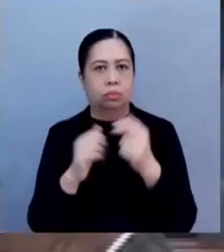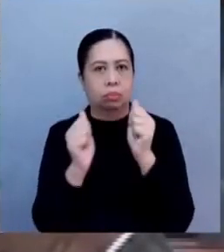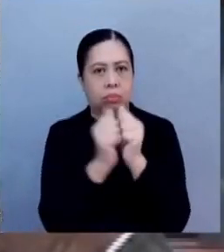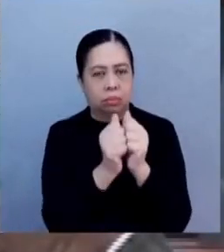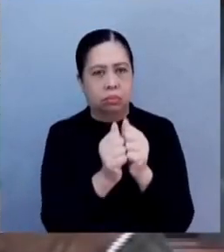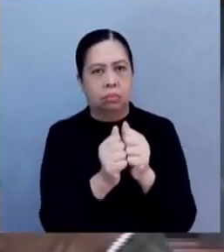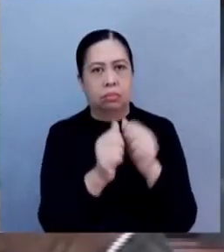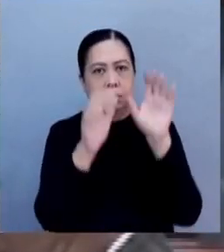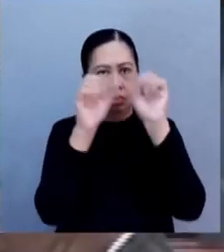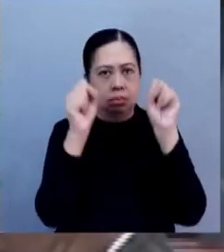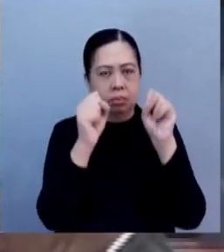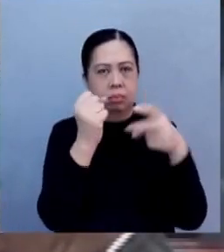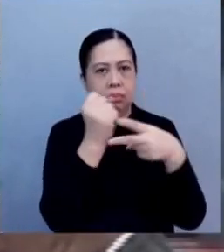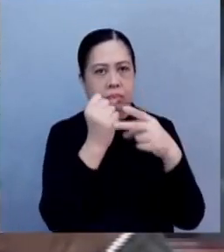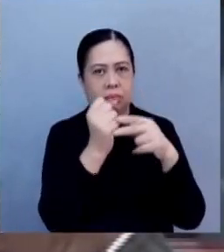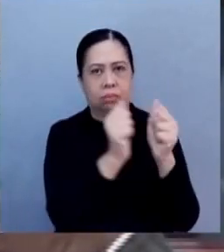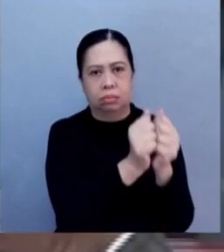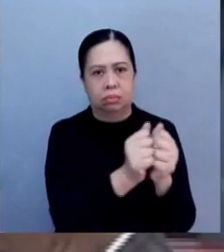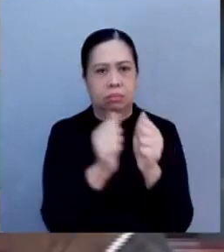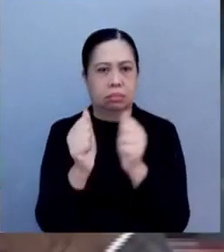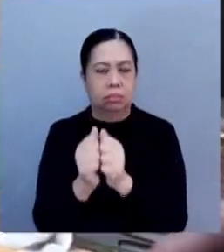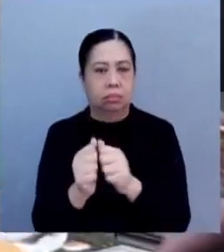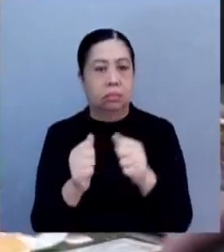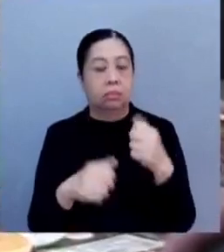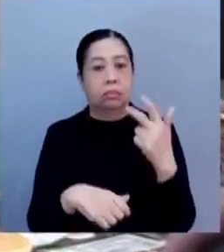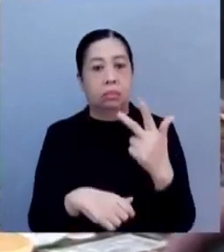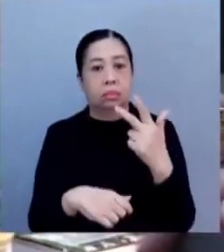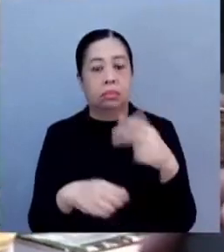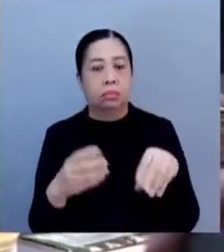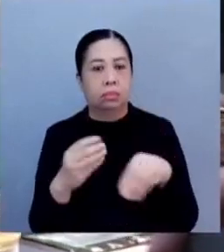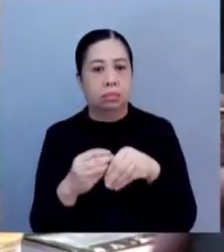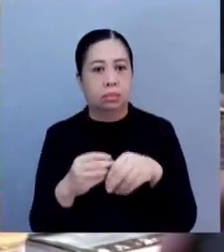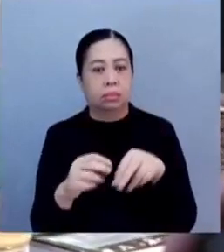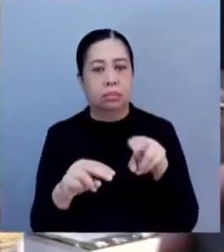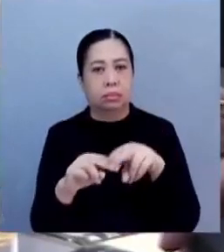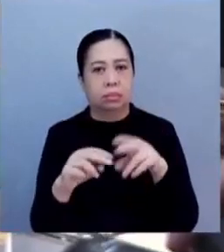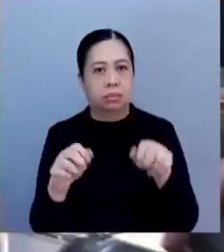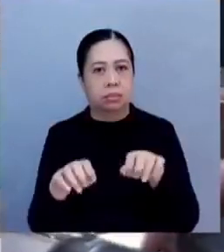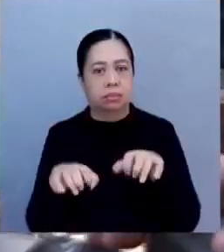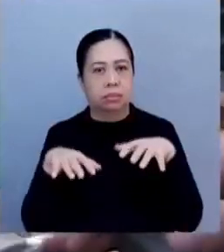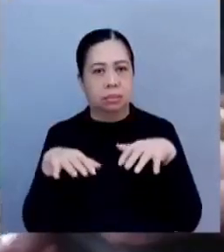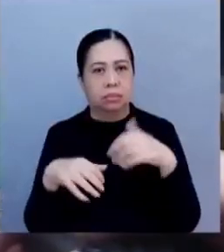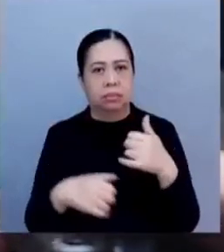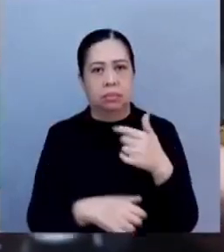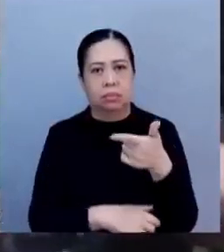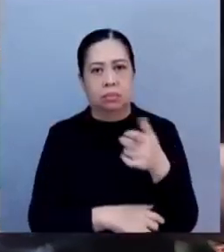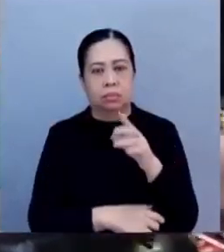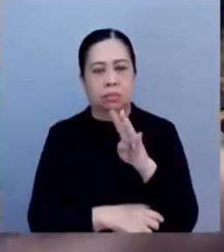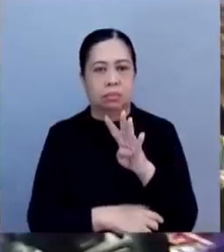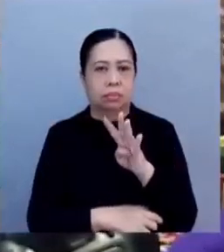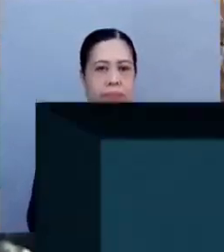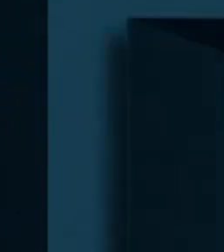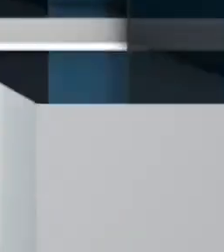is also seeking to open 30 additional seats in the Senate, which currently has 24 members.